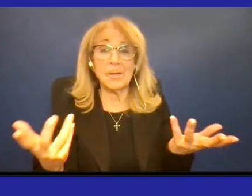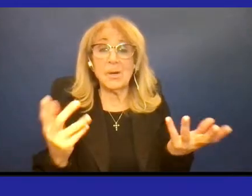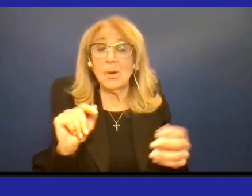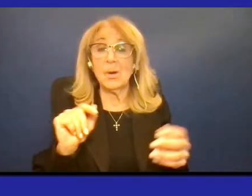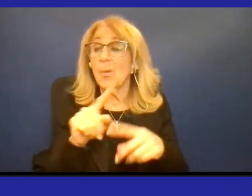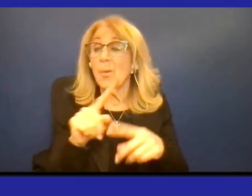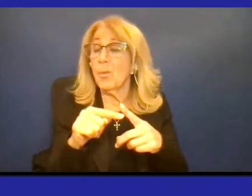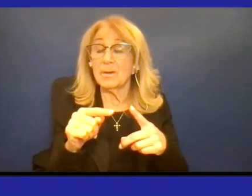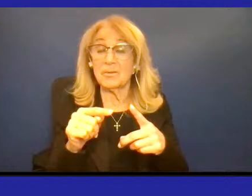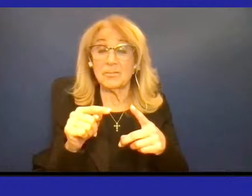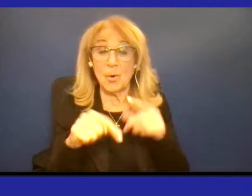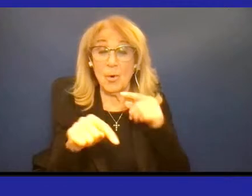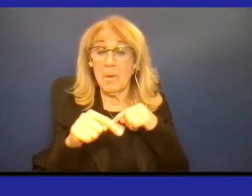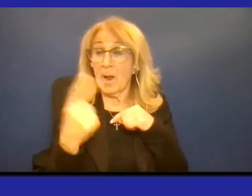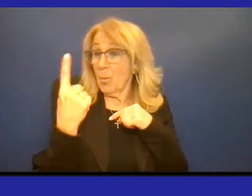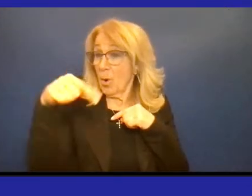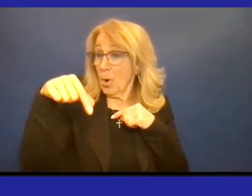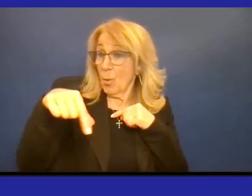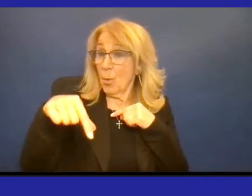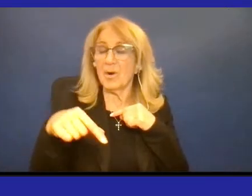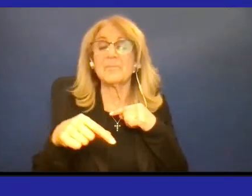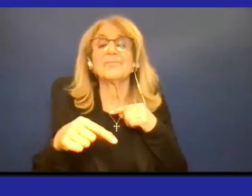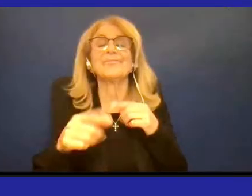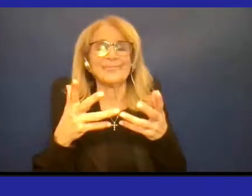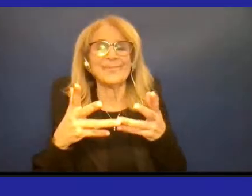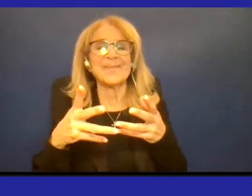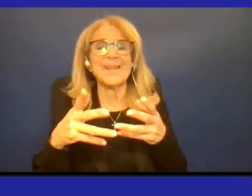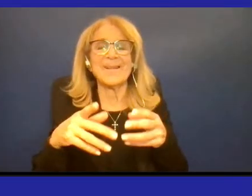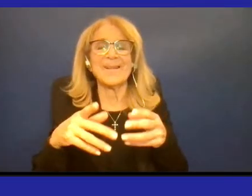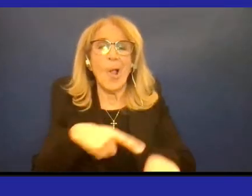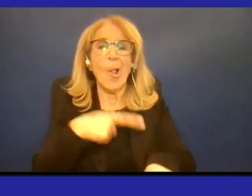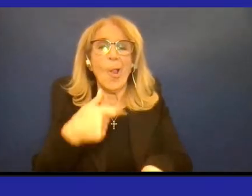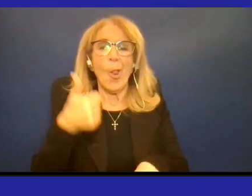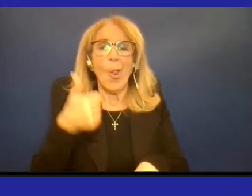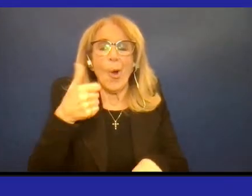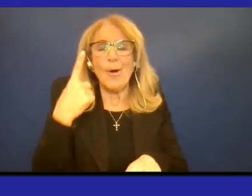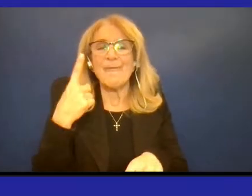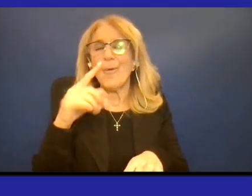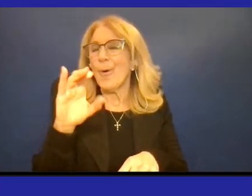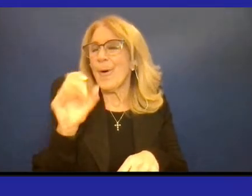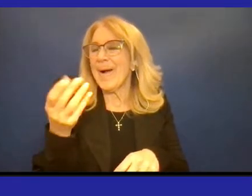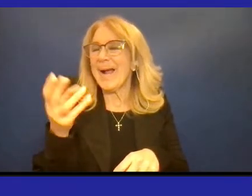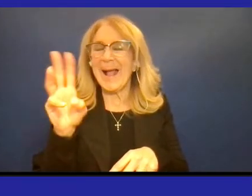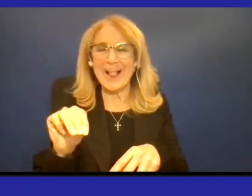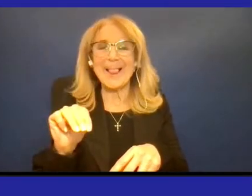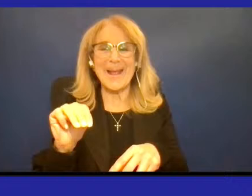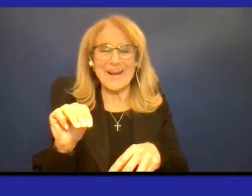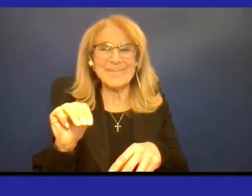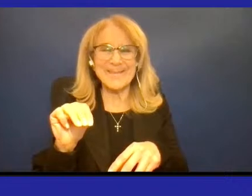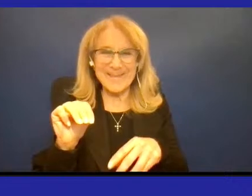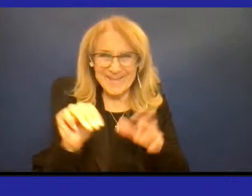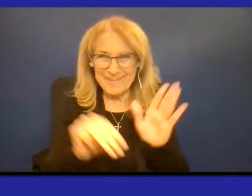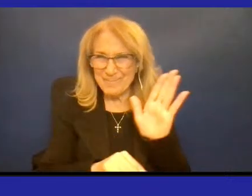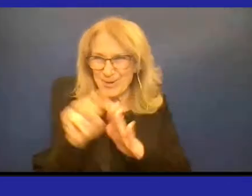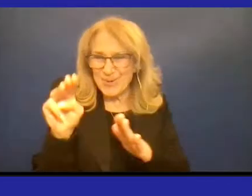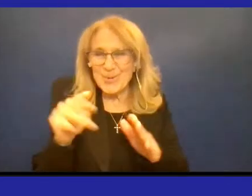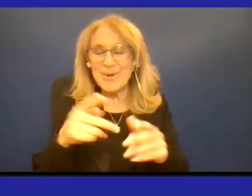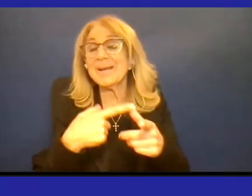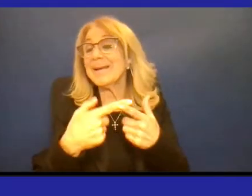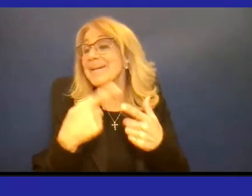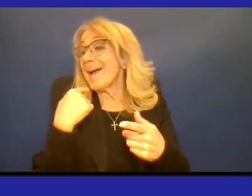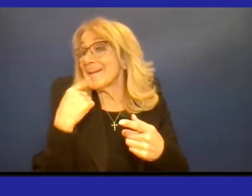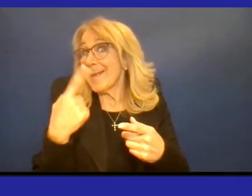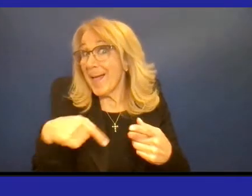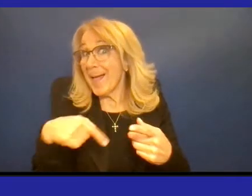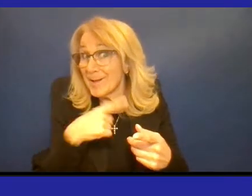usually takes longer for the claims to mature. And so this sort of had become a slightly misleading metric / it wasn't telling the full story. So we